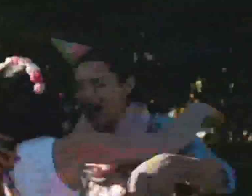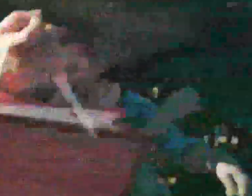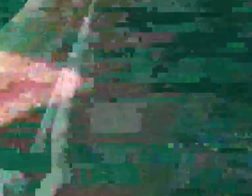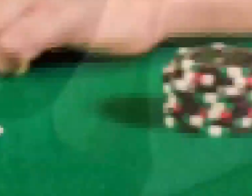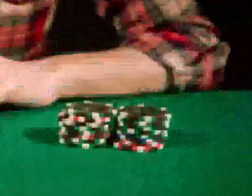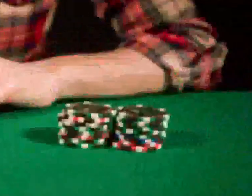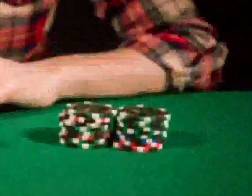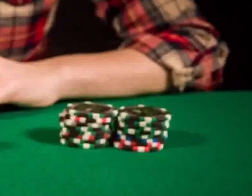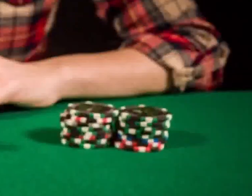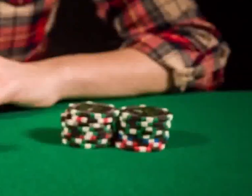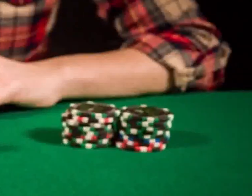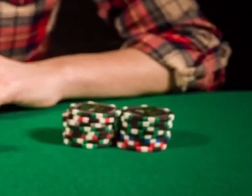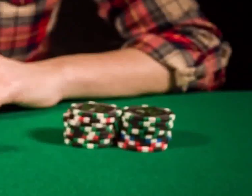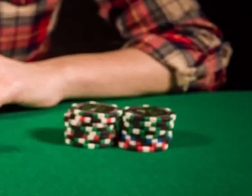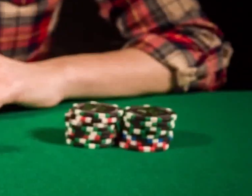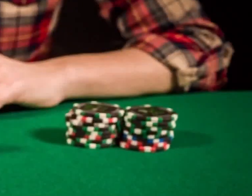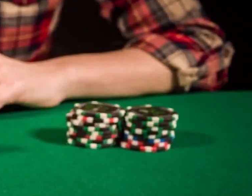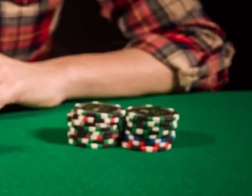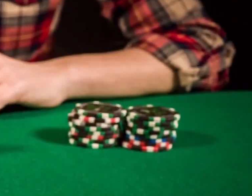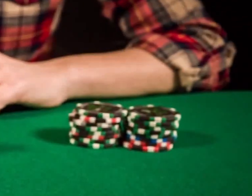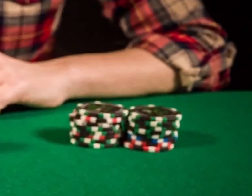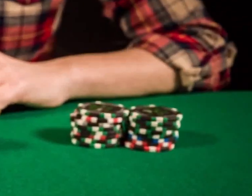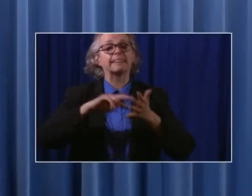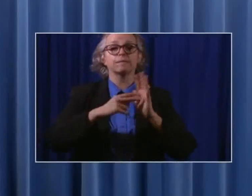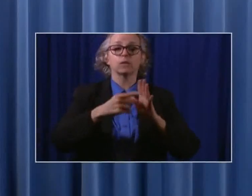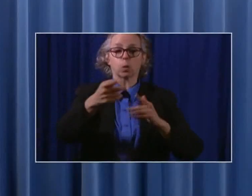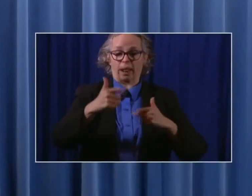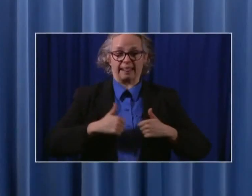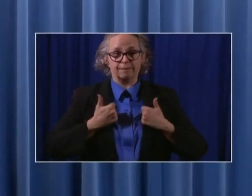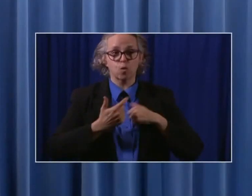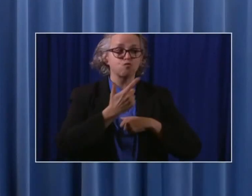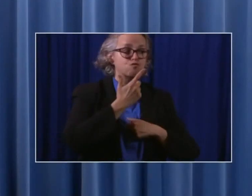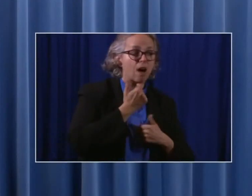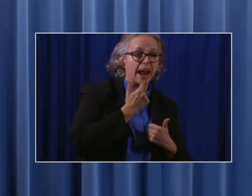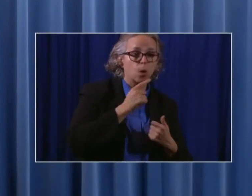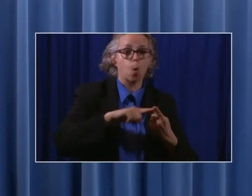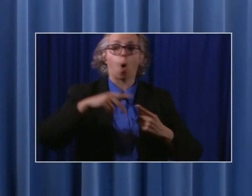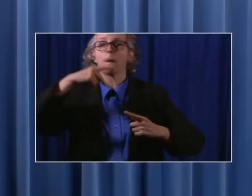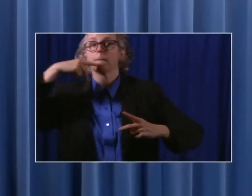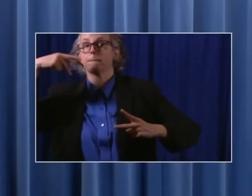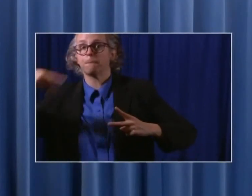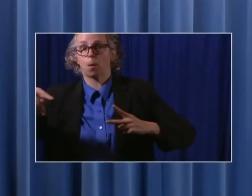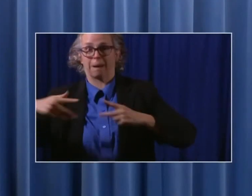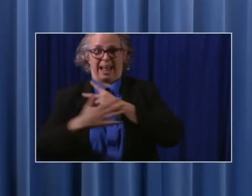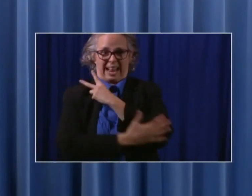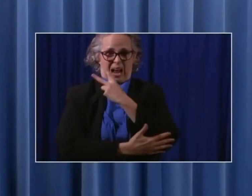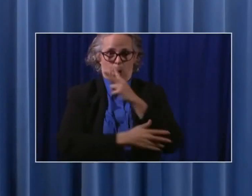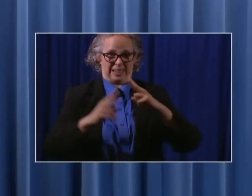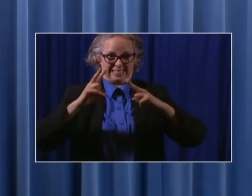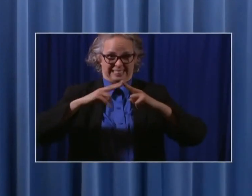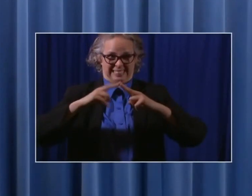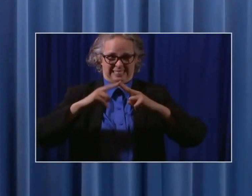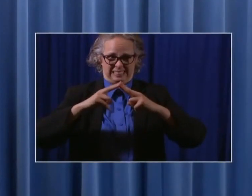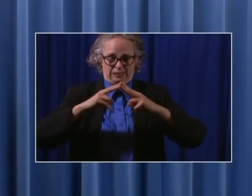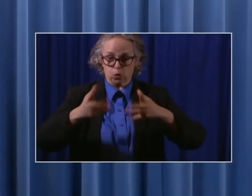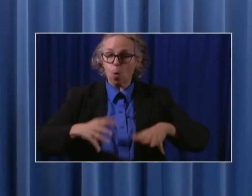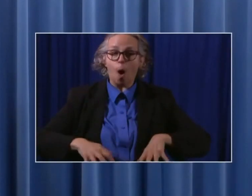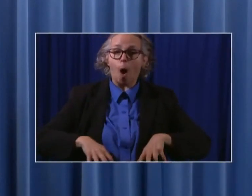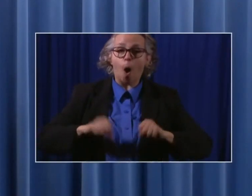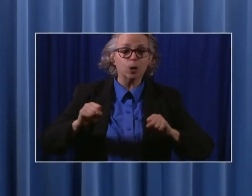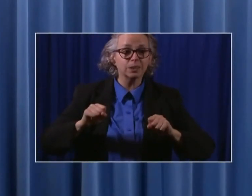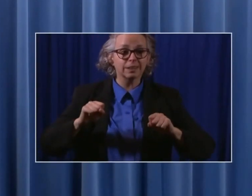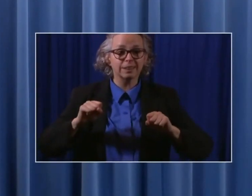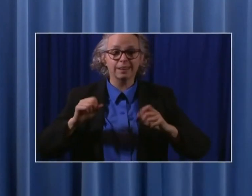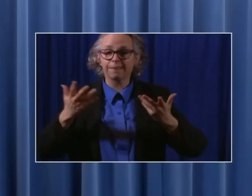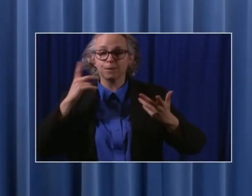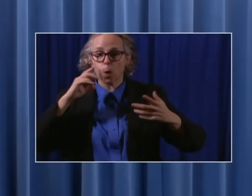graduations and card parties for those in red they should limit hosting or attending gatherings of any